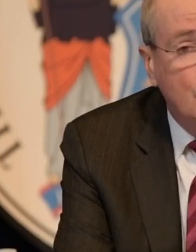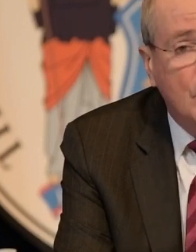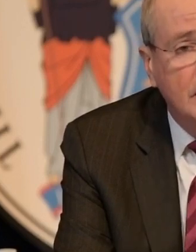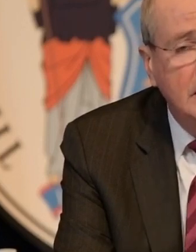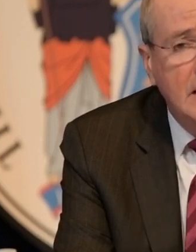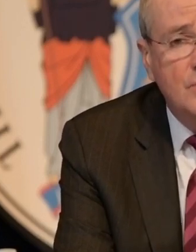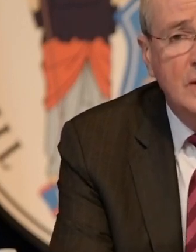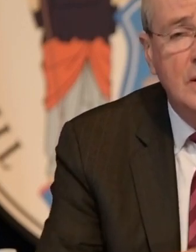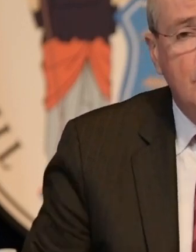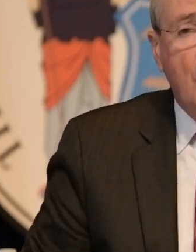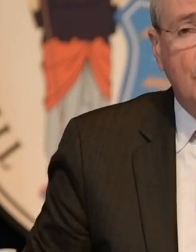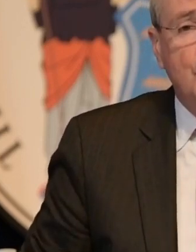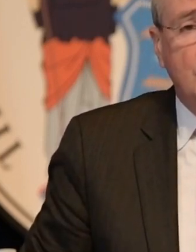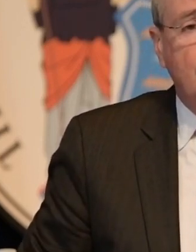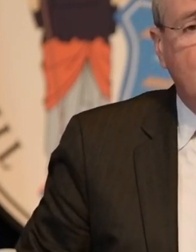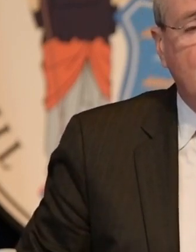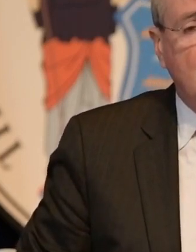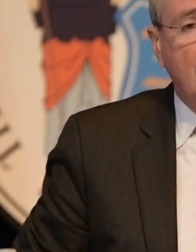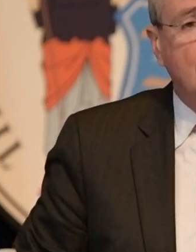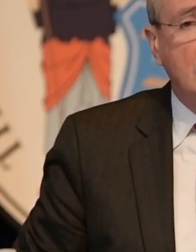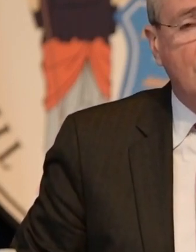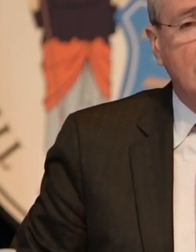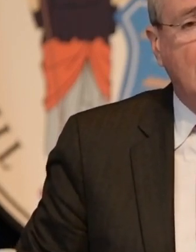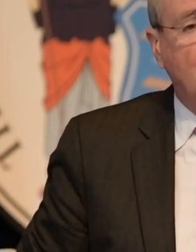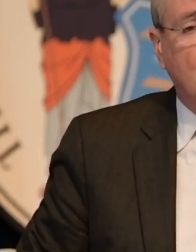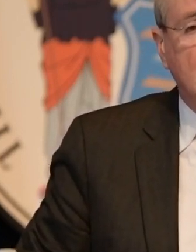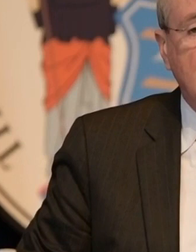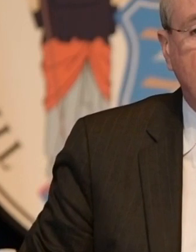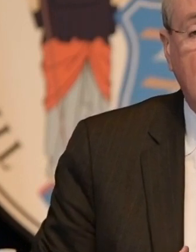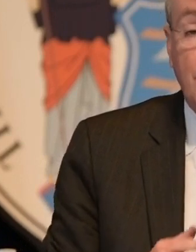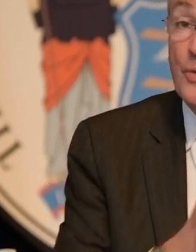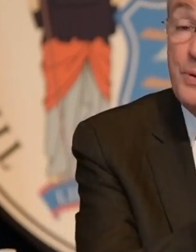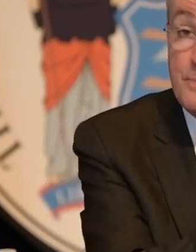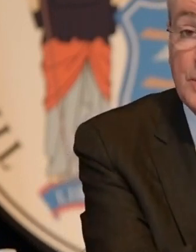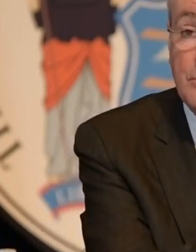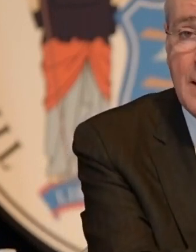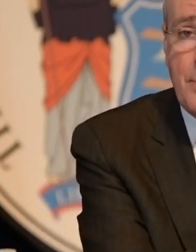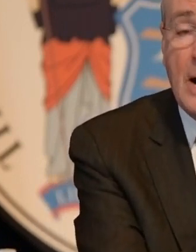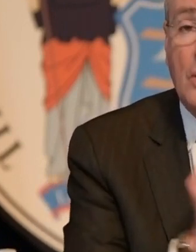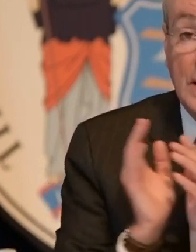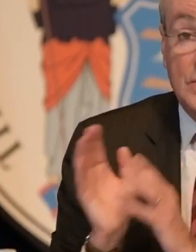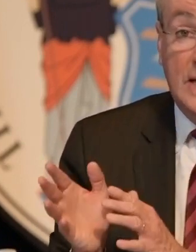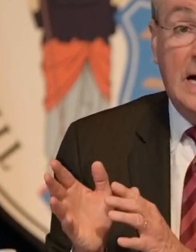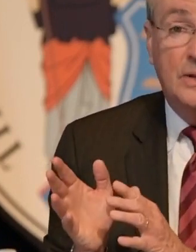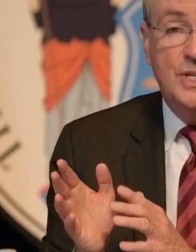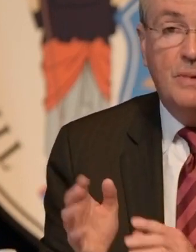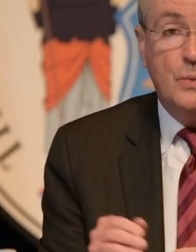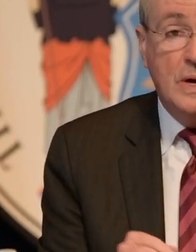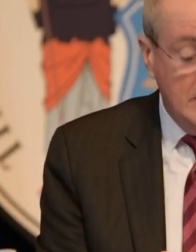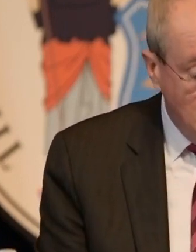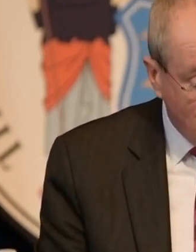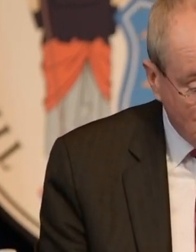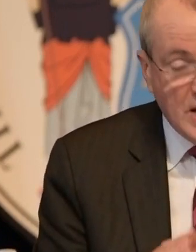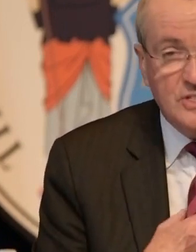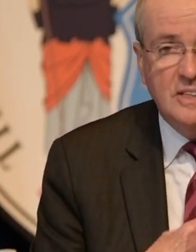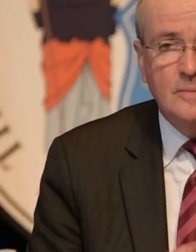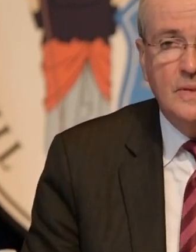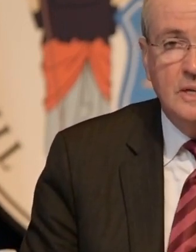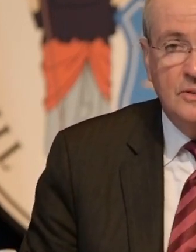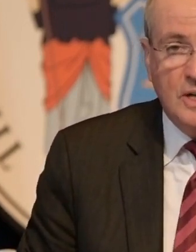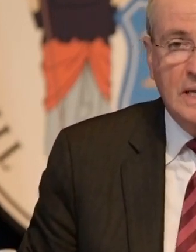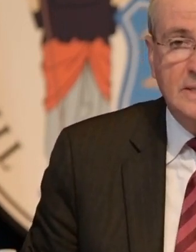fact that we're going to need a partnership with the federal government as it relates both people, manpower, and technology, by the way, for